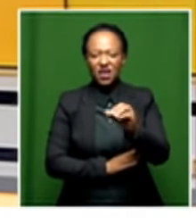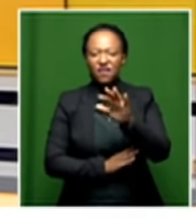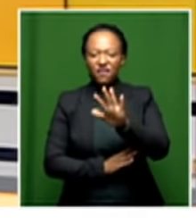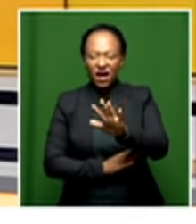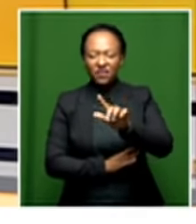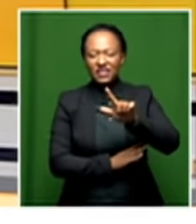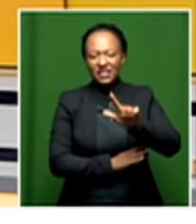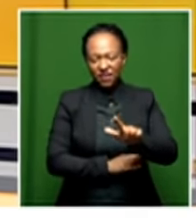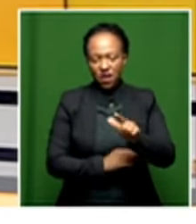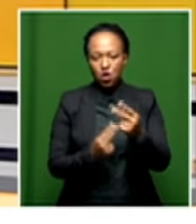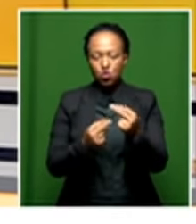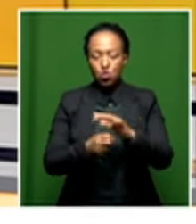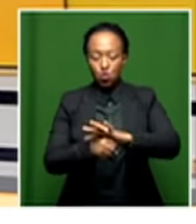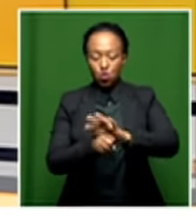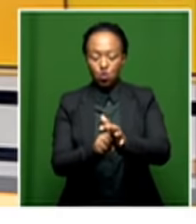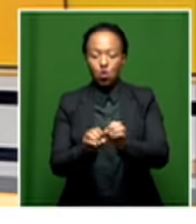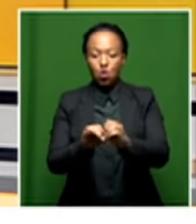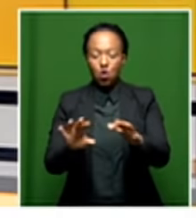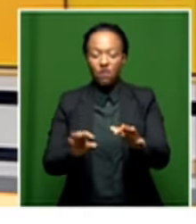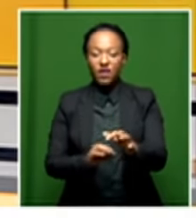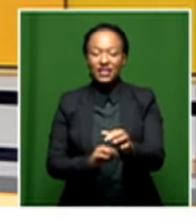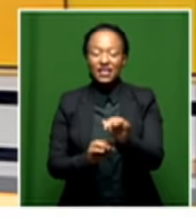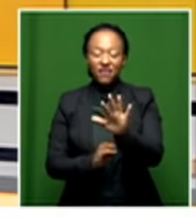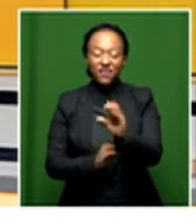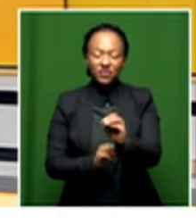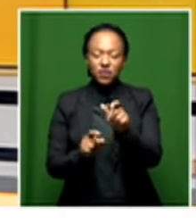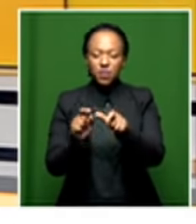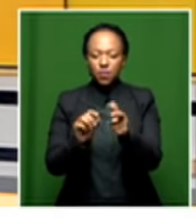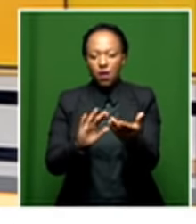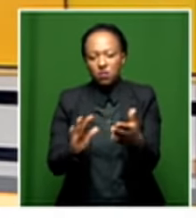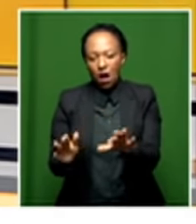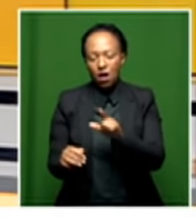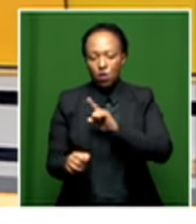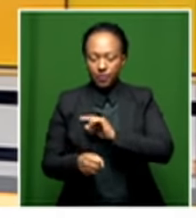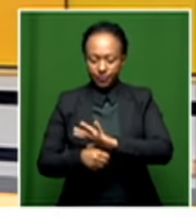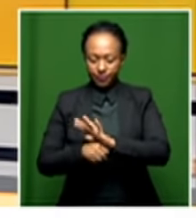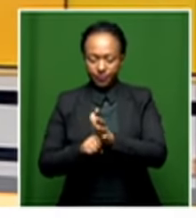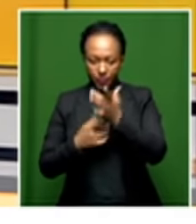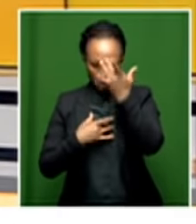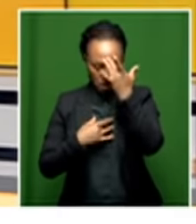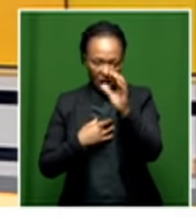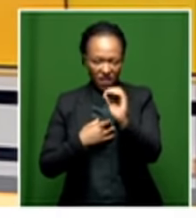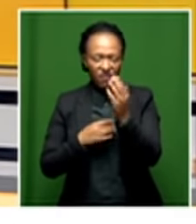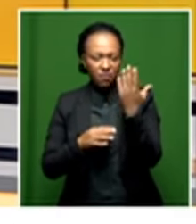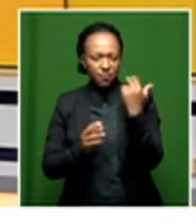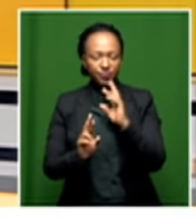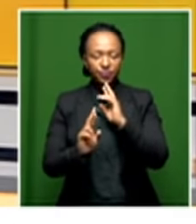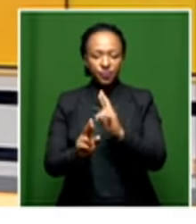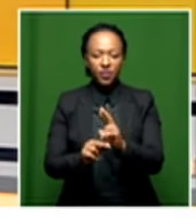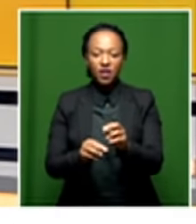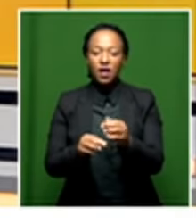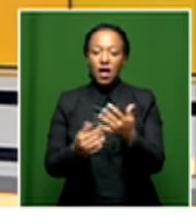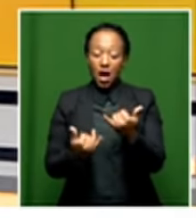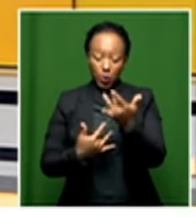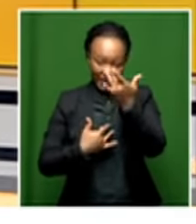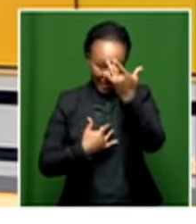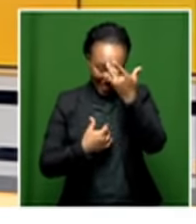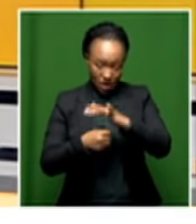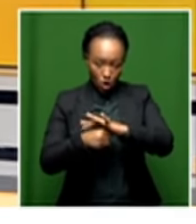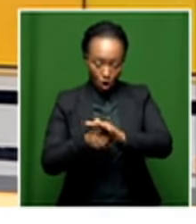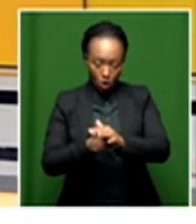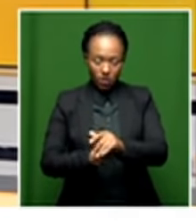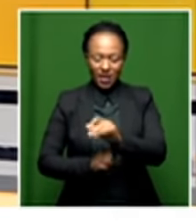1,757 new coronavirus infections and 50 deaths were recorded in the last 24-hour cycle. And the number of active cases is now